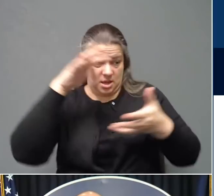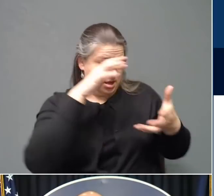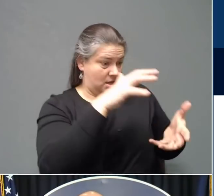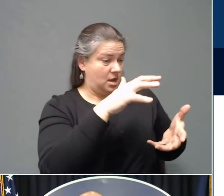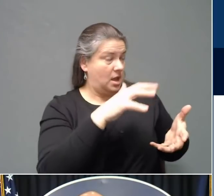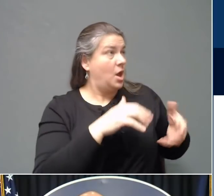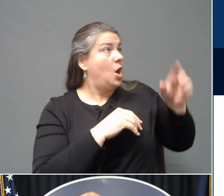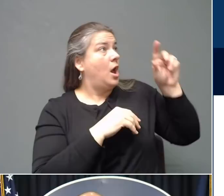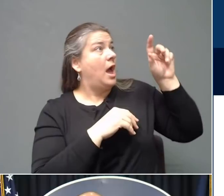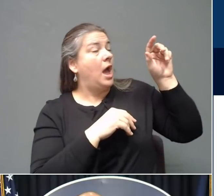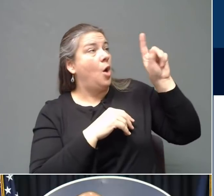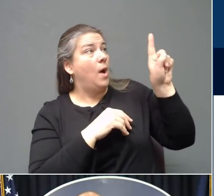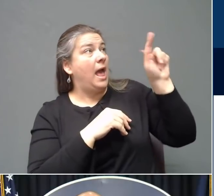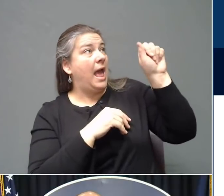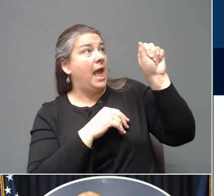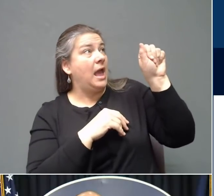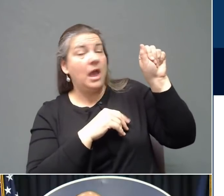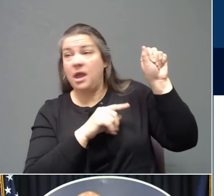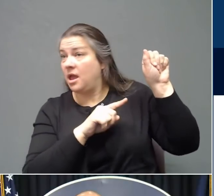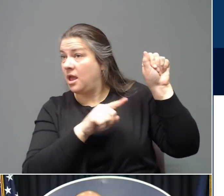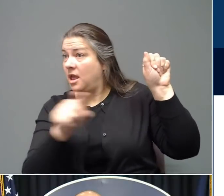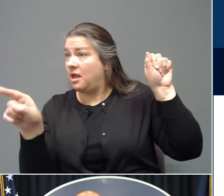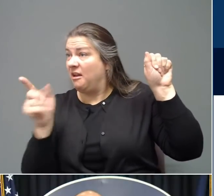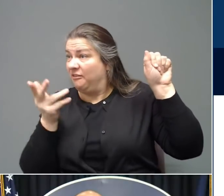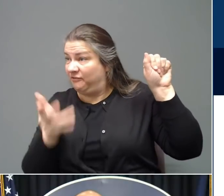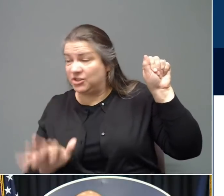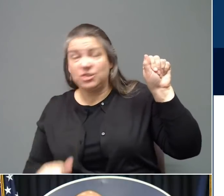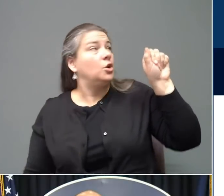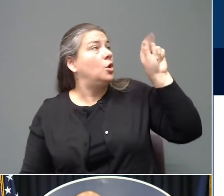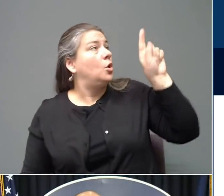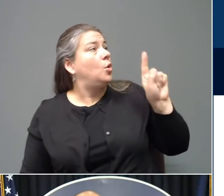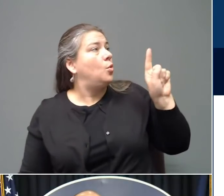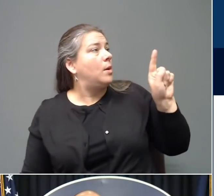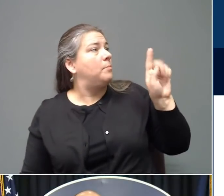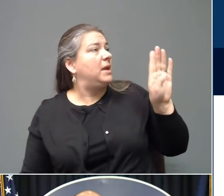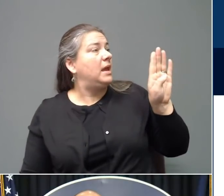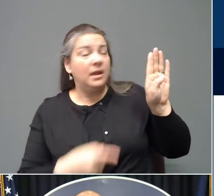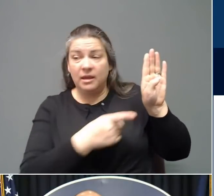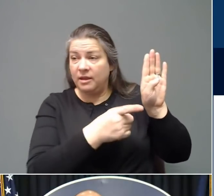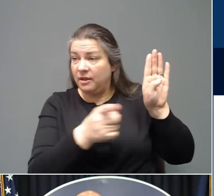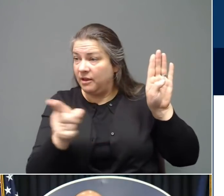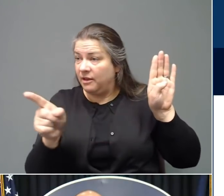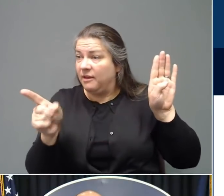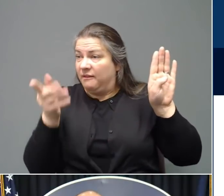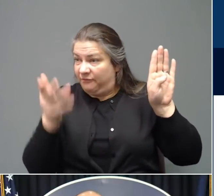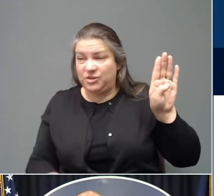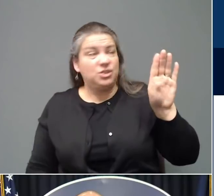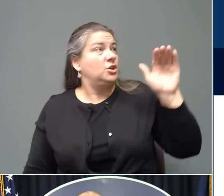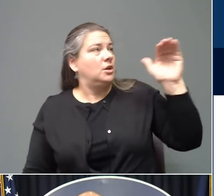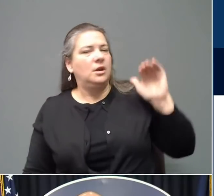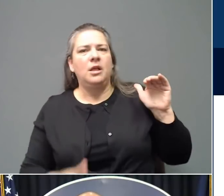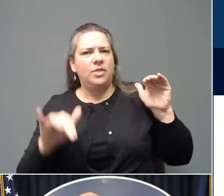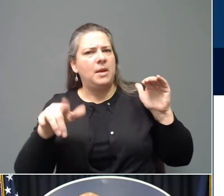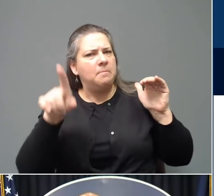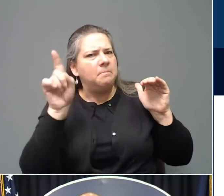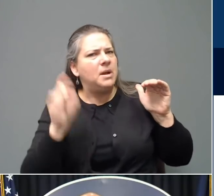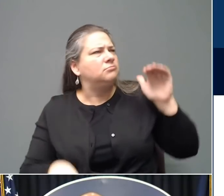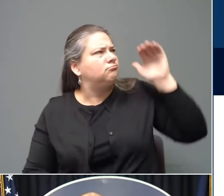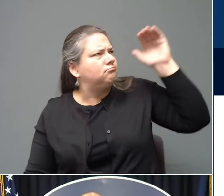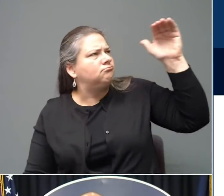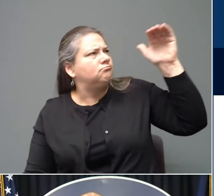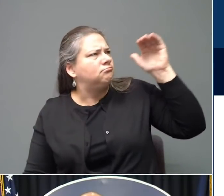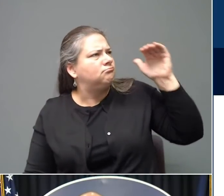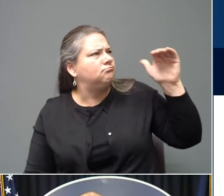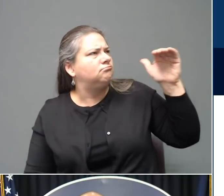always trying to reach the highest priority people first, and always promoting to the people in only the open tier, that at the end of